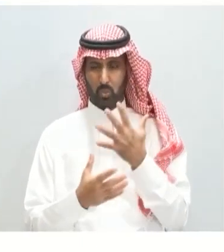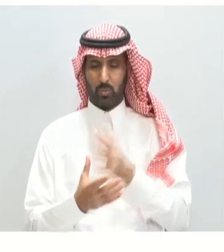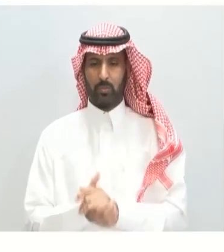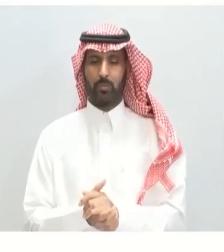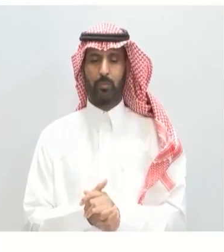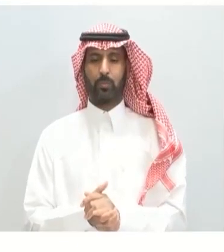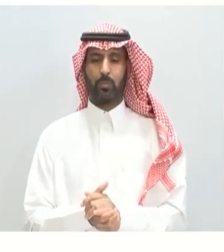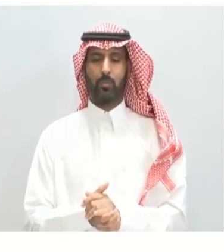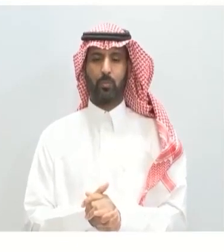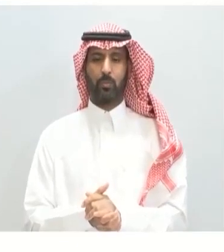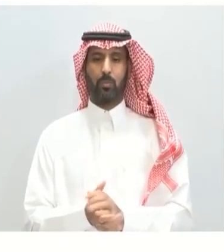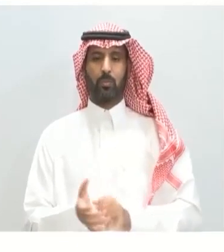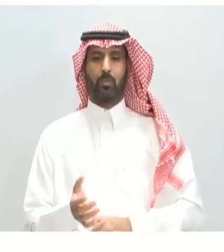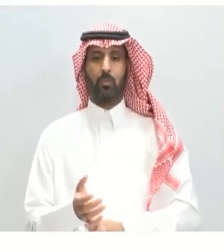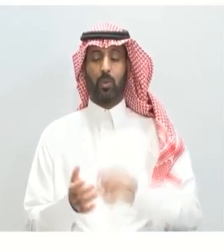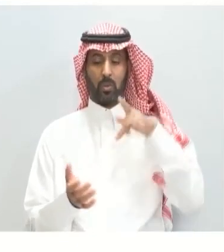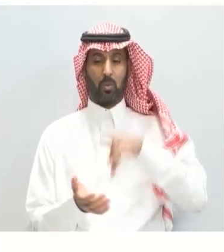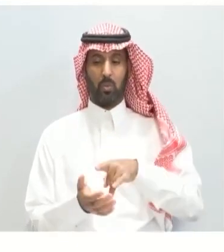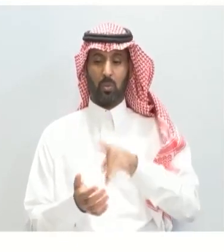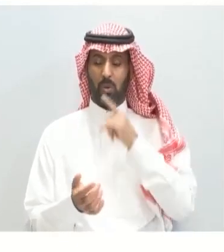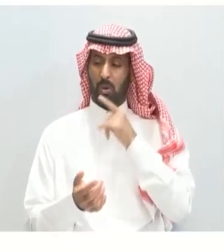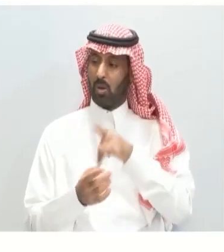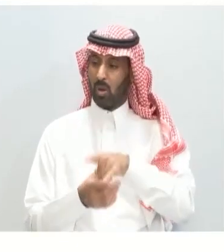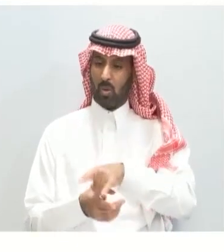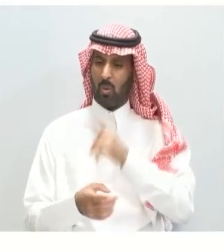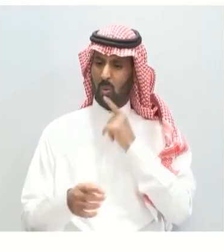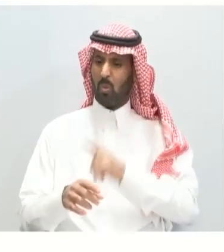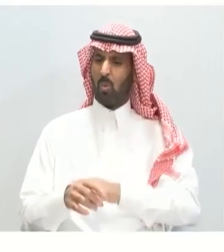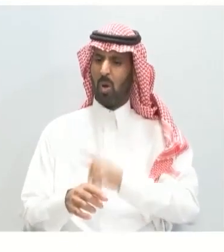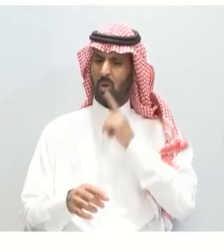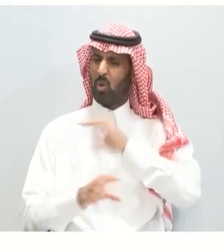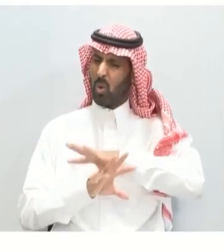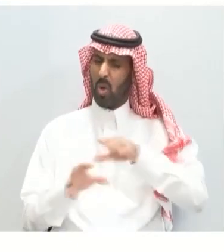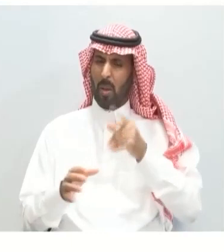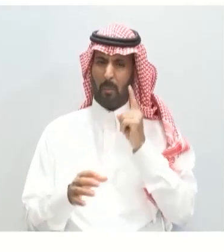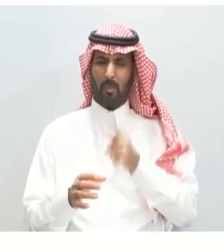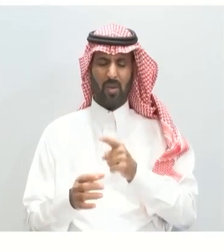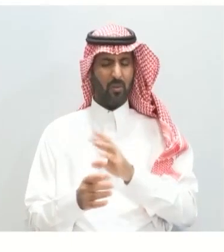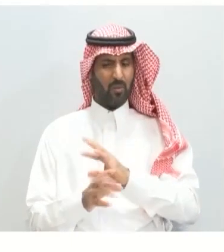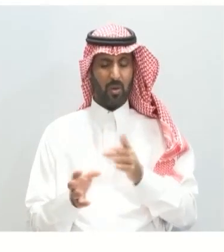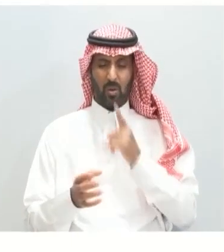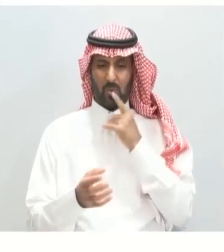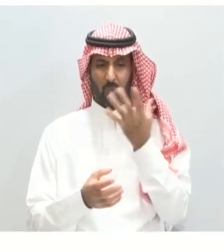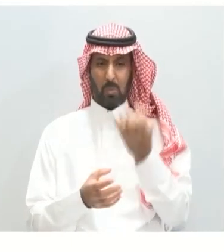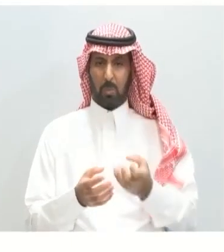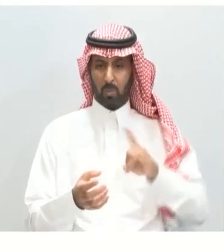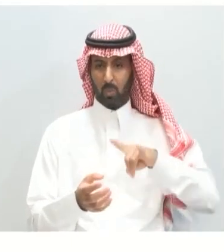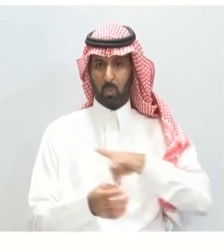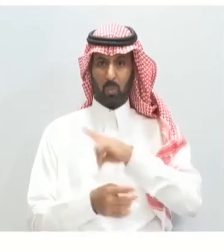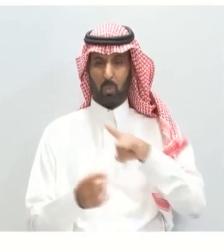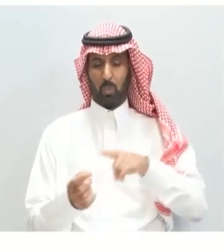so irritating. I had already missed almost one whole day of my vacation. I was